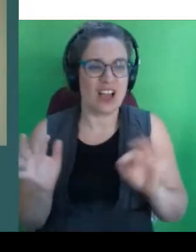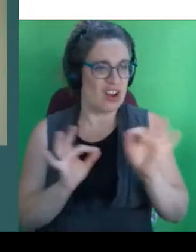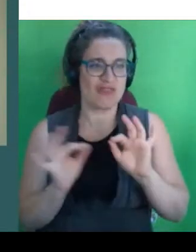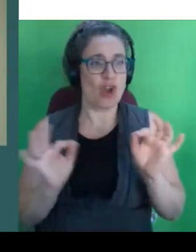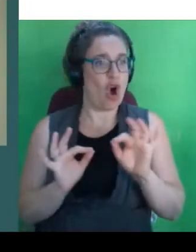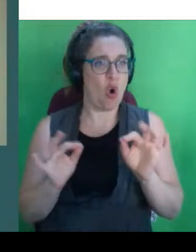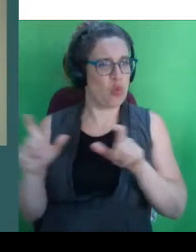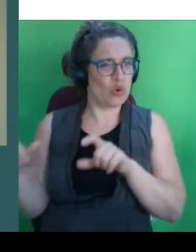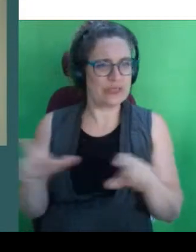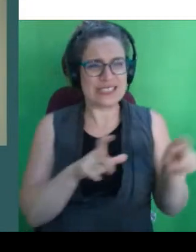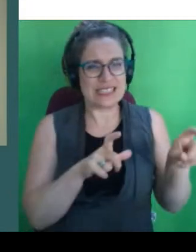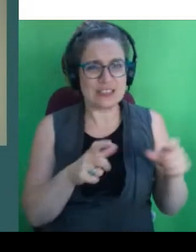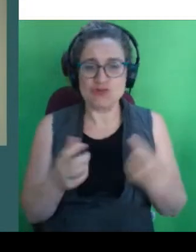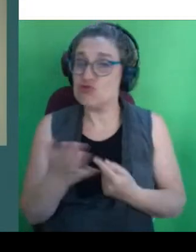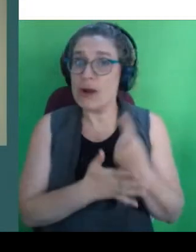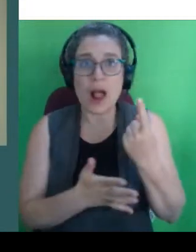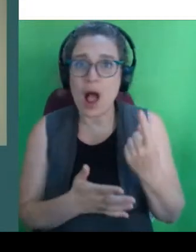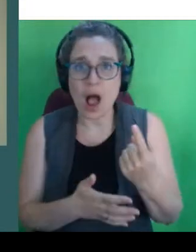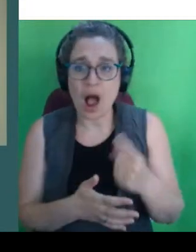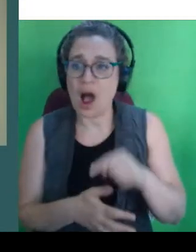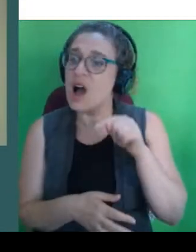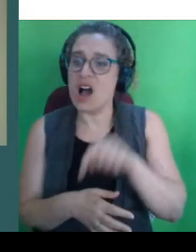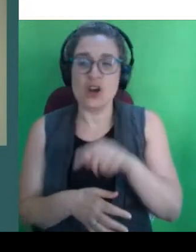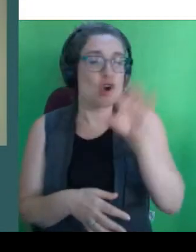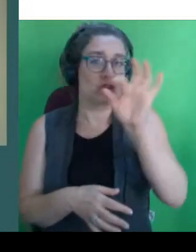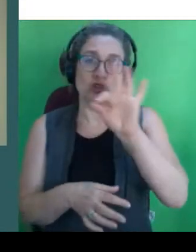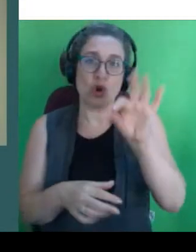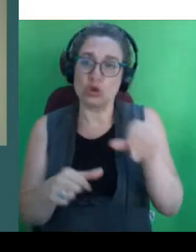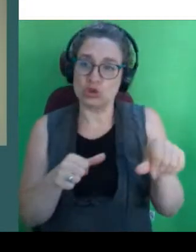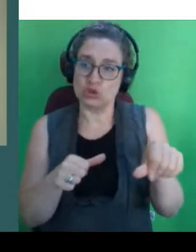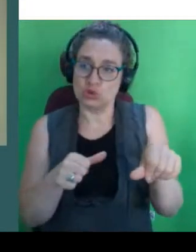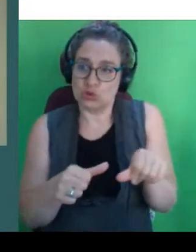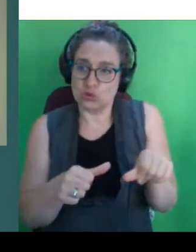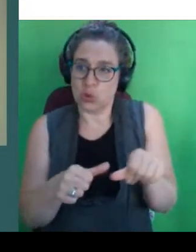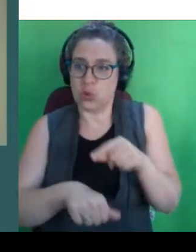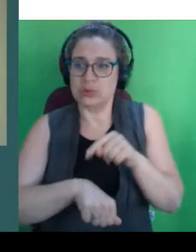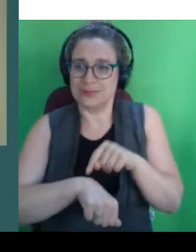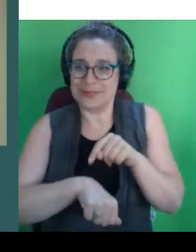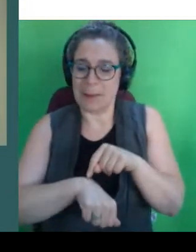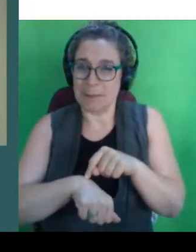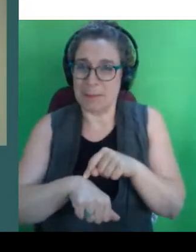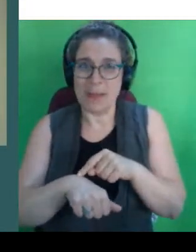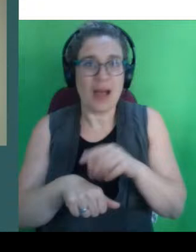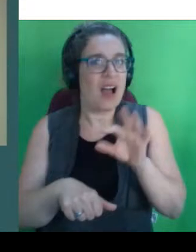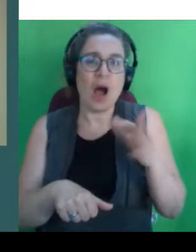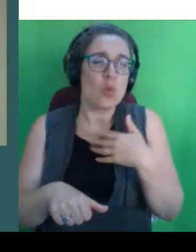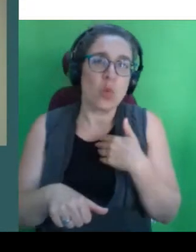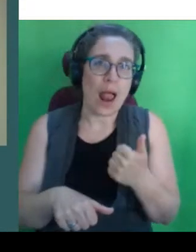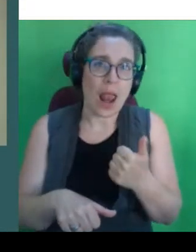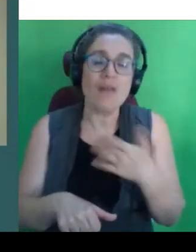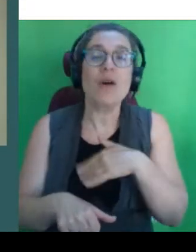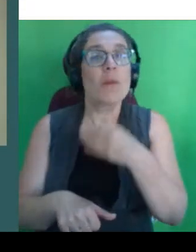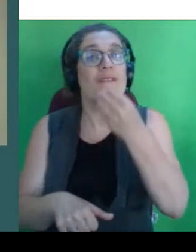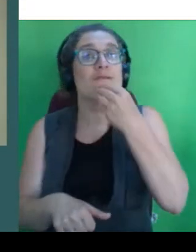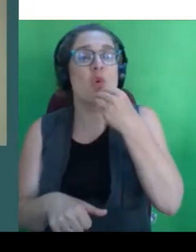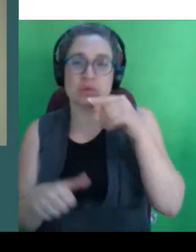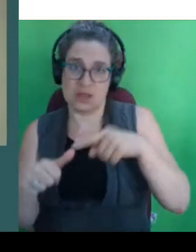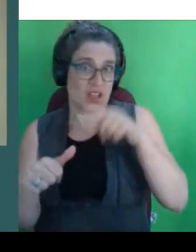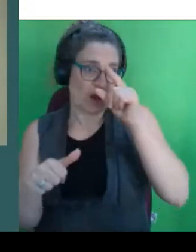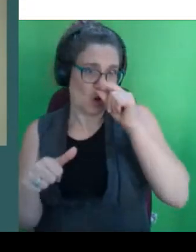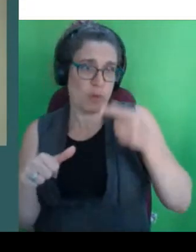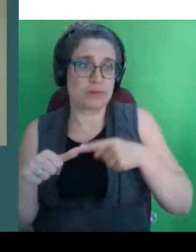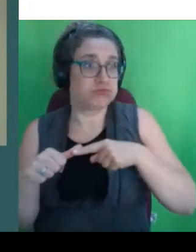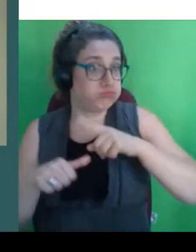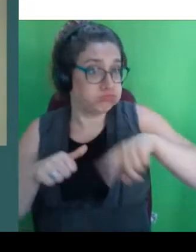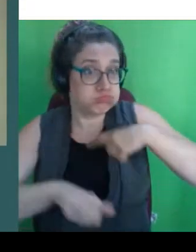will last rather than the kind of short period of time of being unwell from a food allergy. It may last for several hours or most of